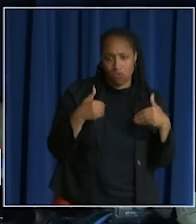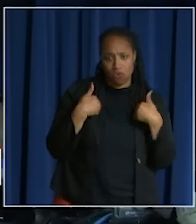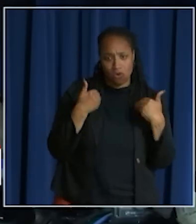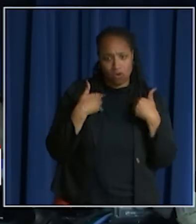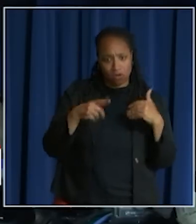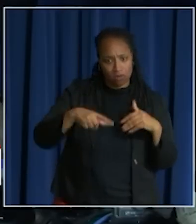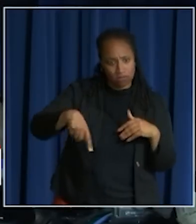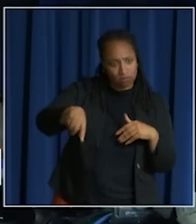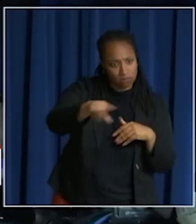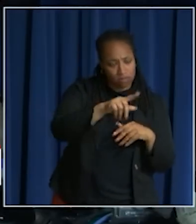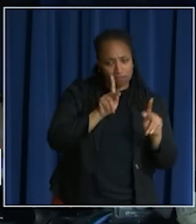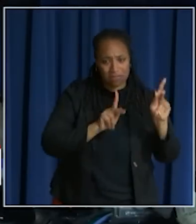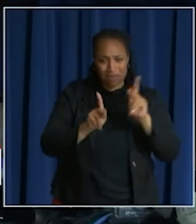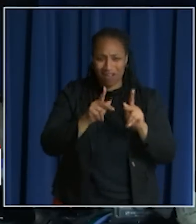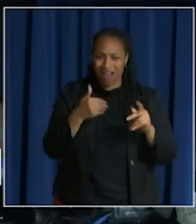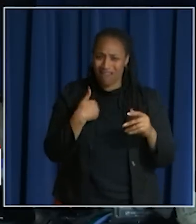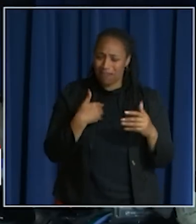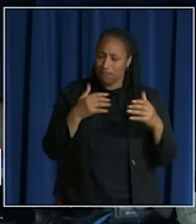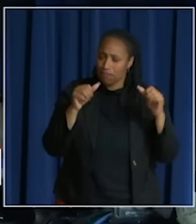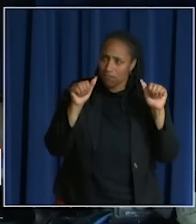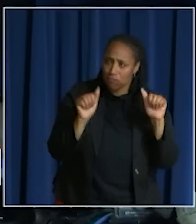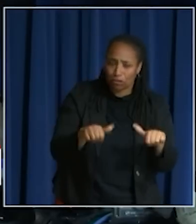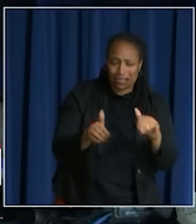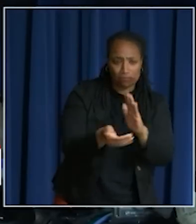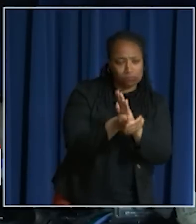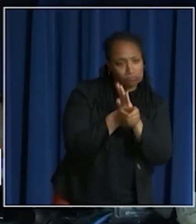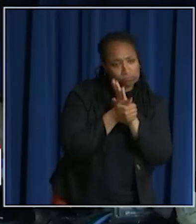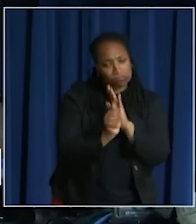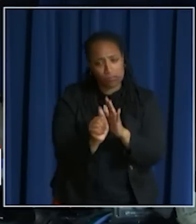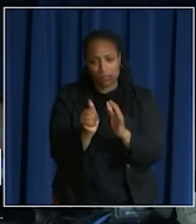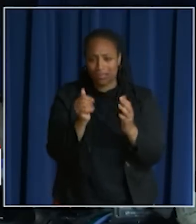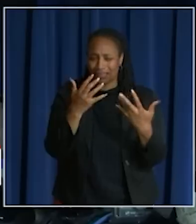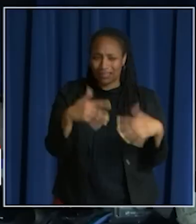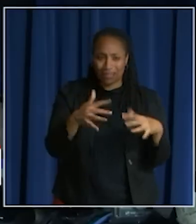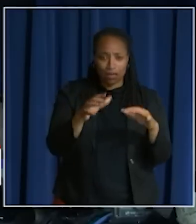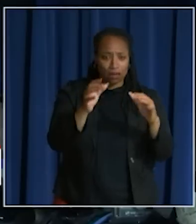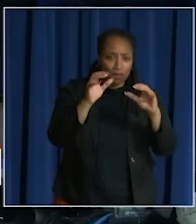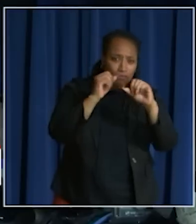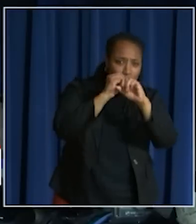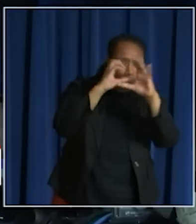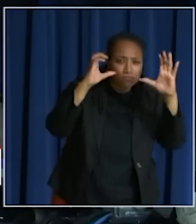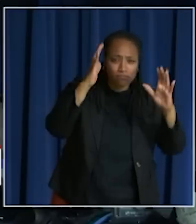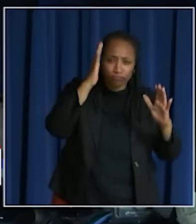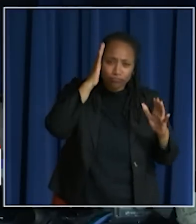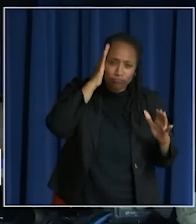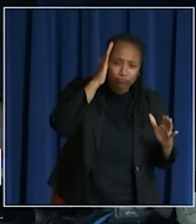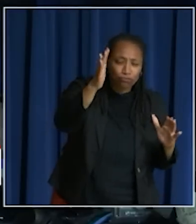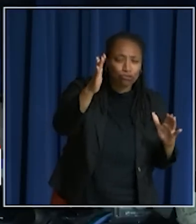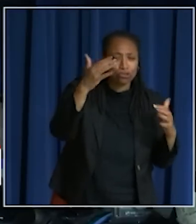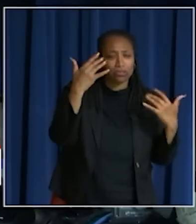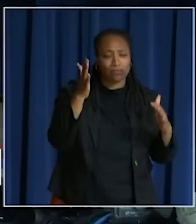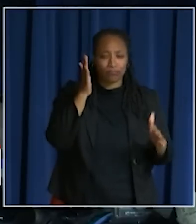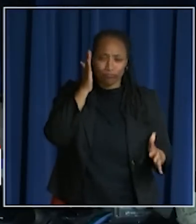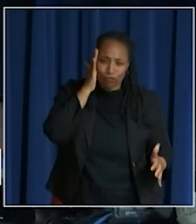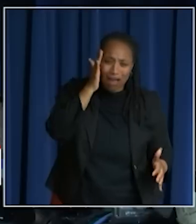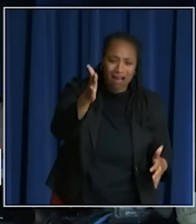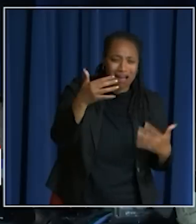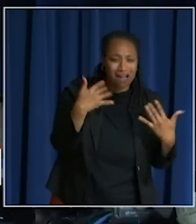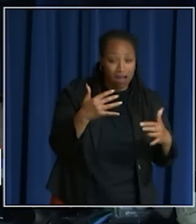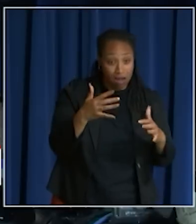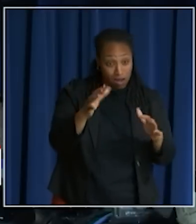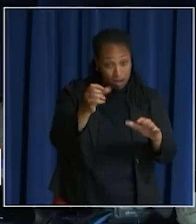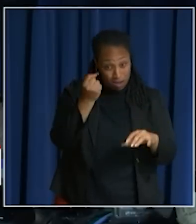people who are moving in that trajectory and in that space. The problem is we have a small subset of young people who do